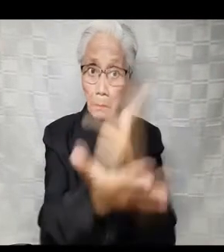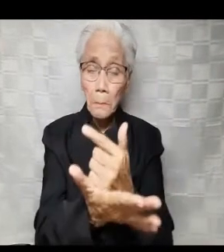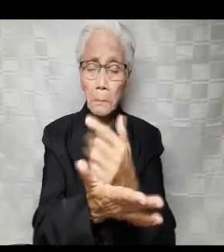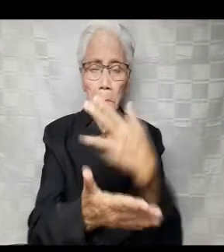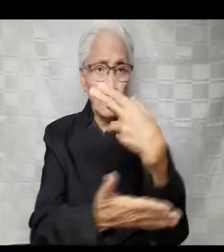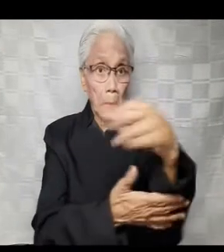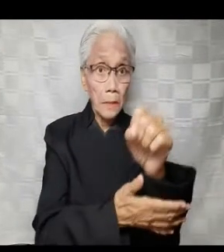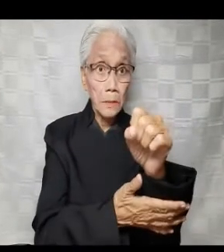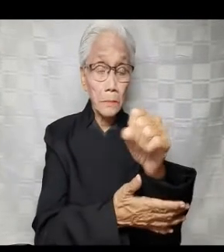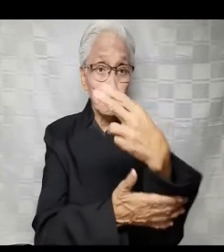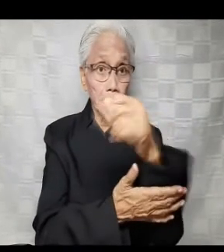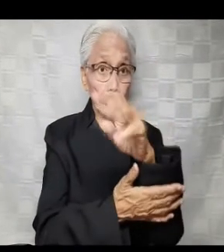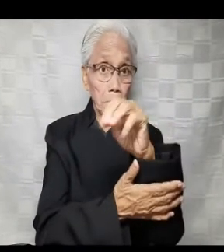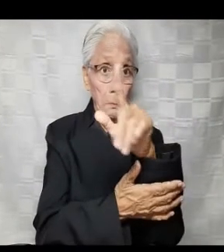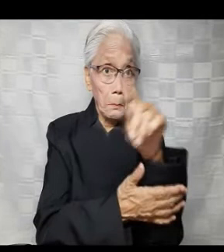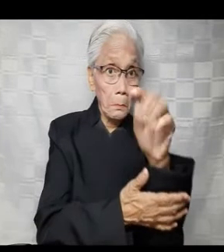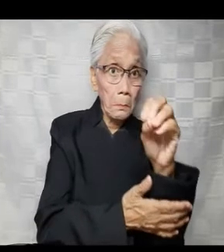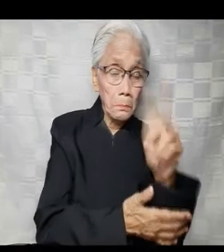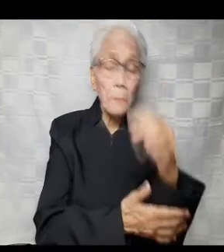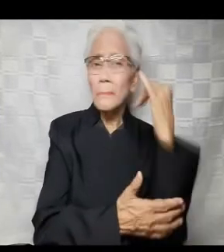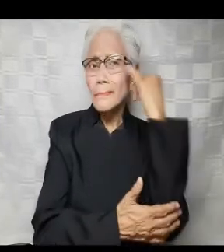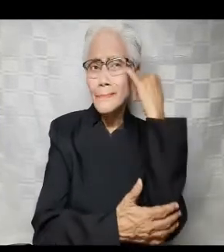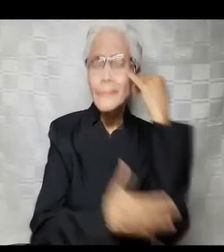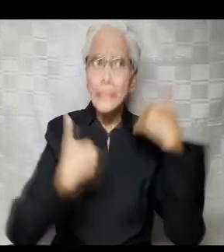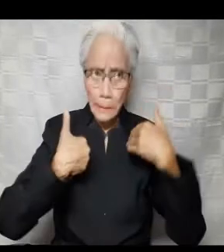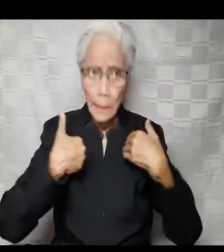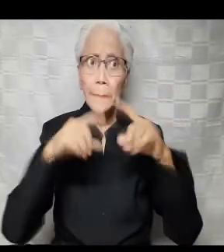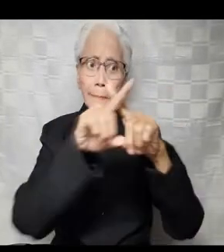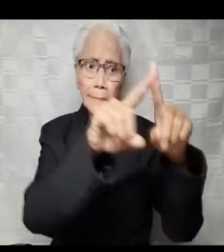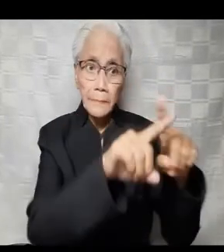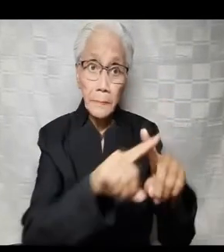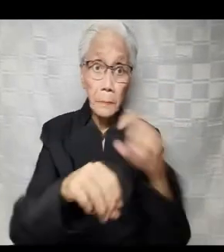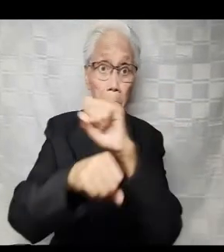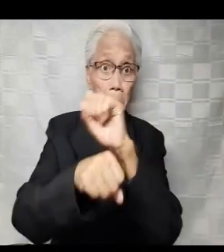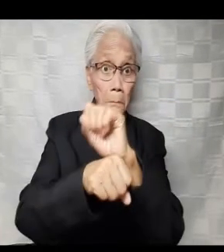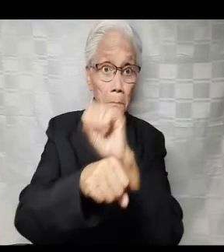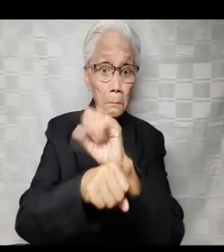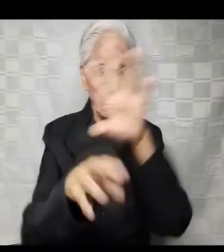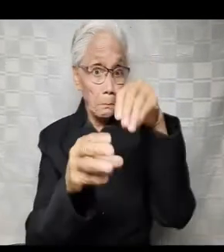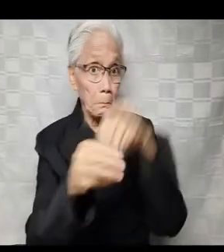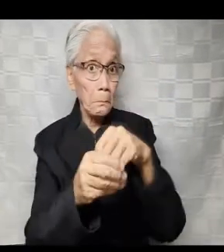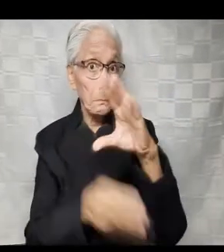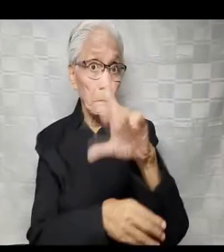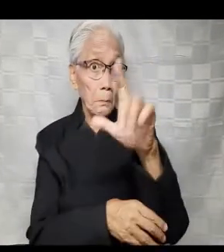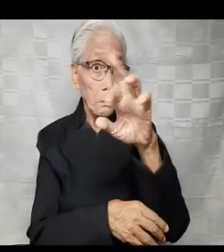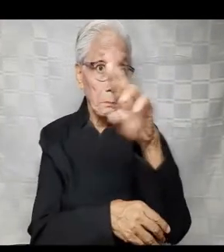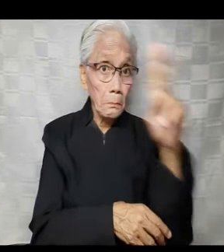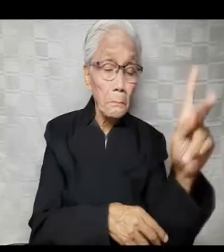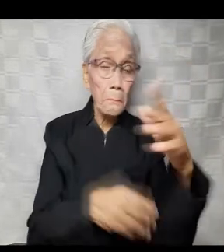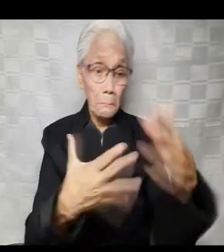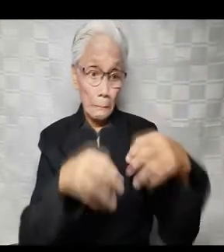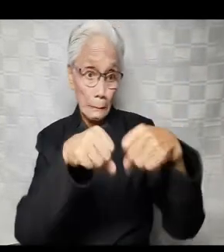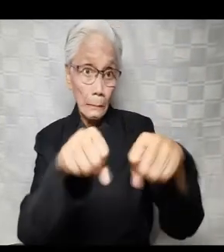After graduating from high school in Hamilton, James held several jobs, including that of being a clerk in the dry